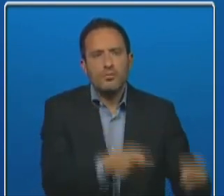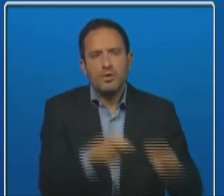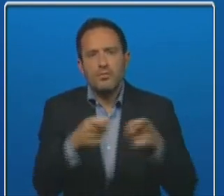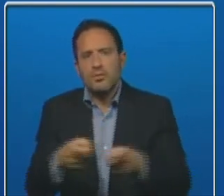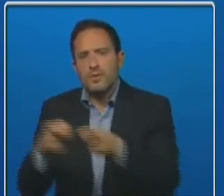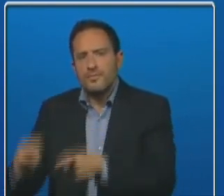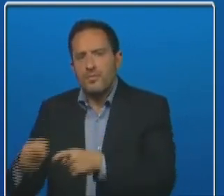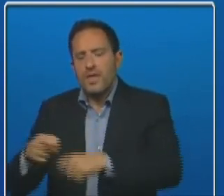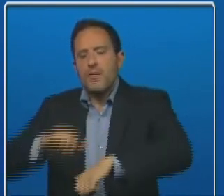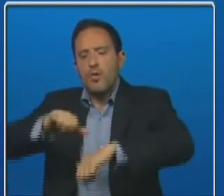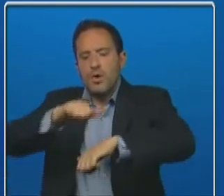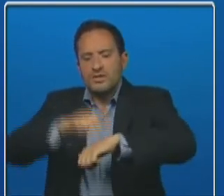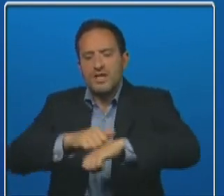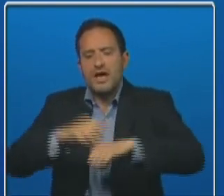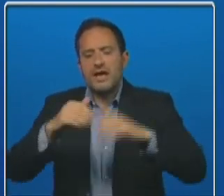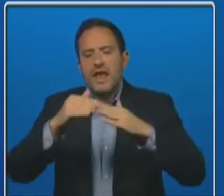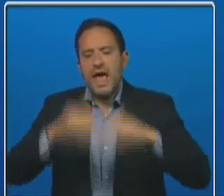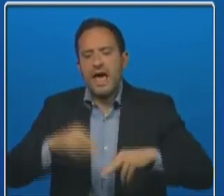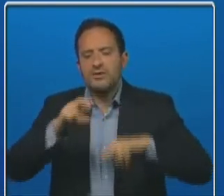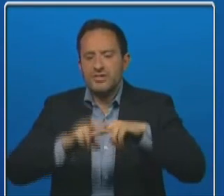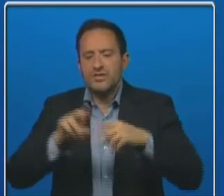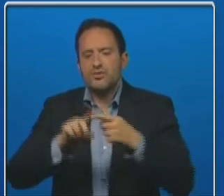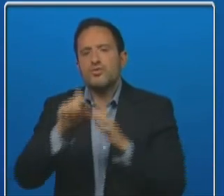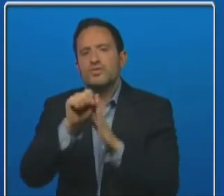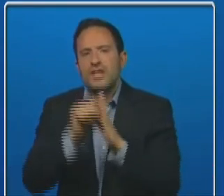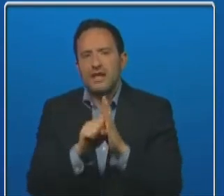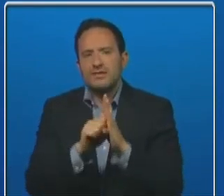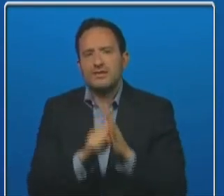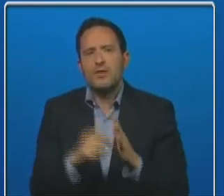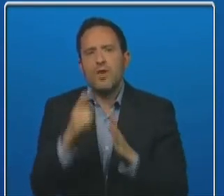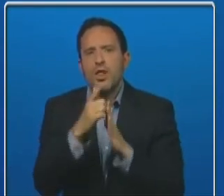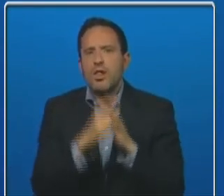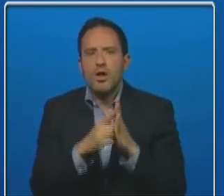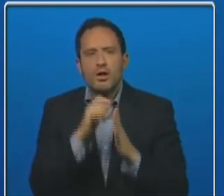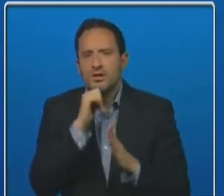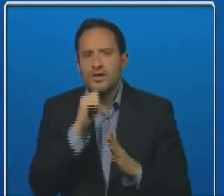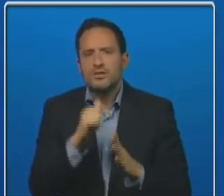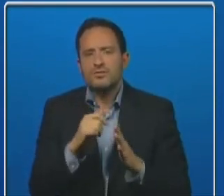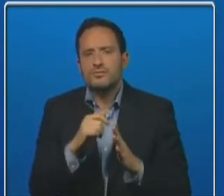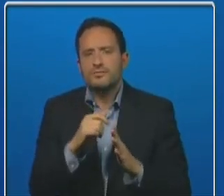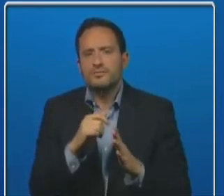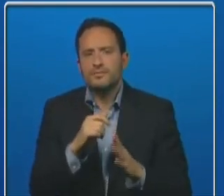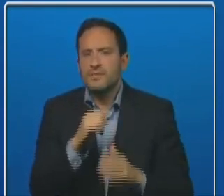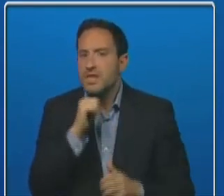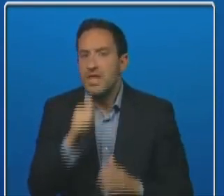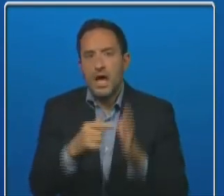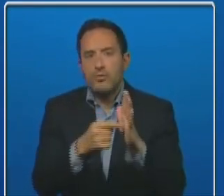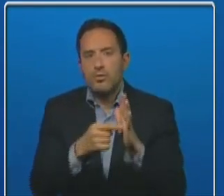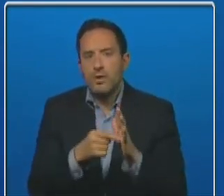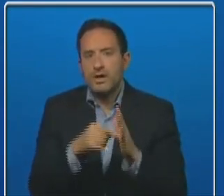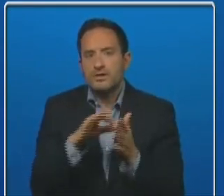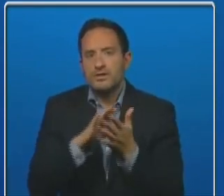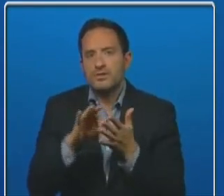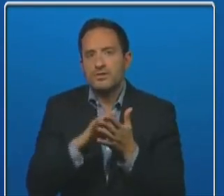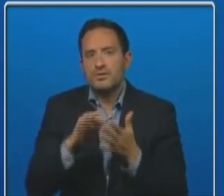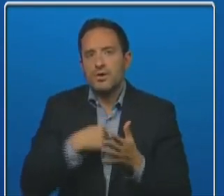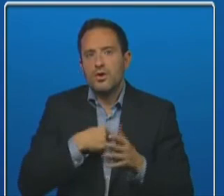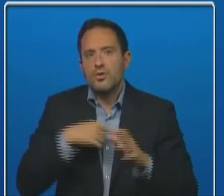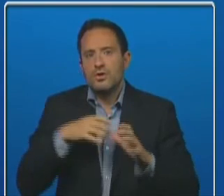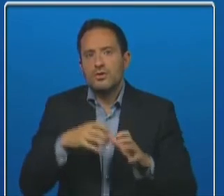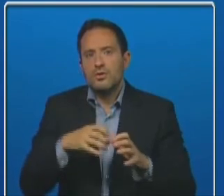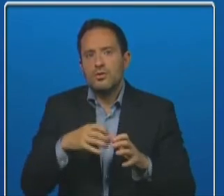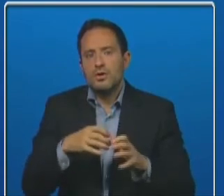to the states. And while the law does not require the Census Bureau to calculate the number of seats each state will get, we do it as a courtesy